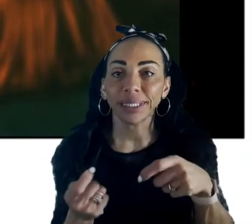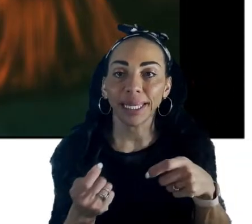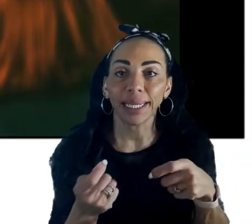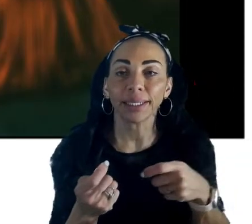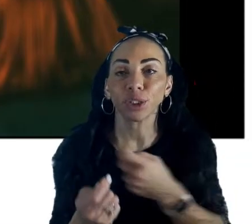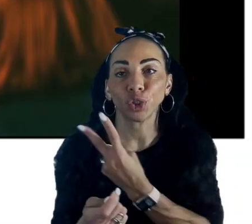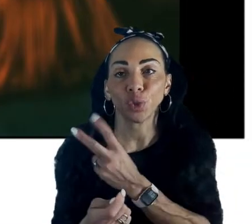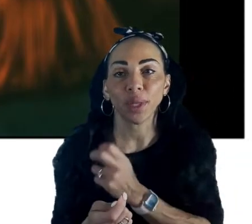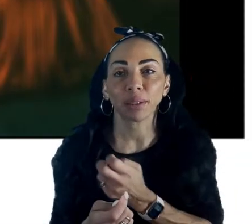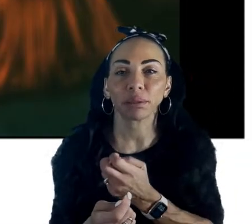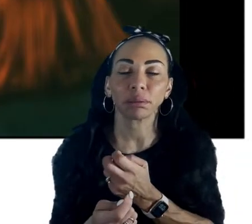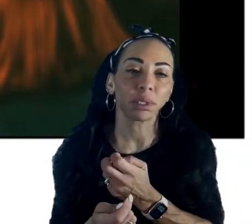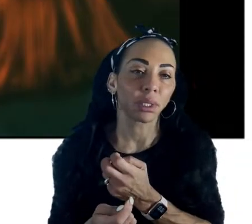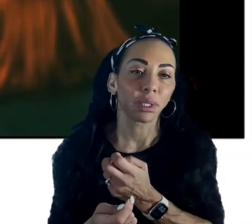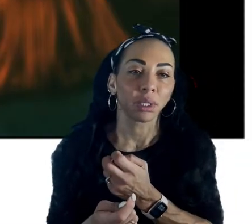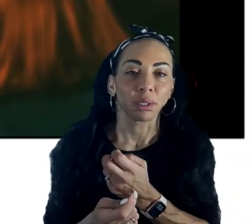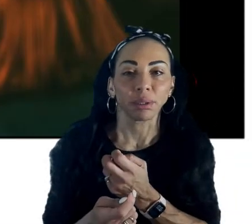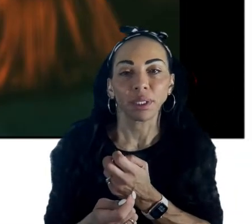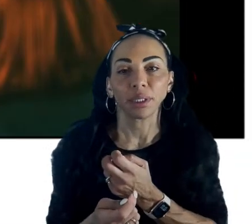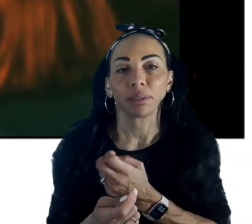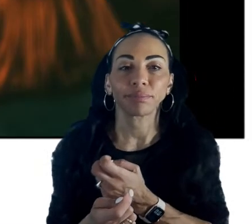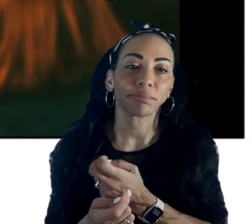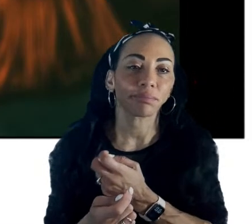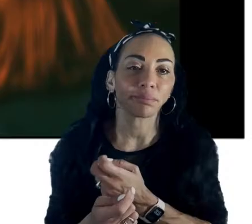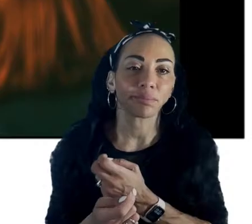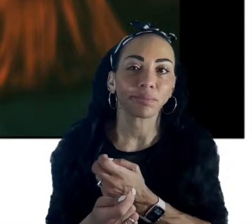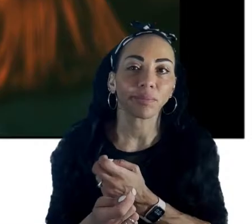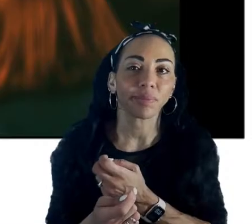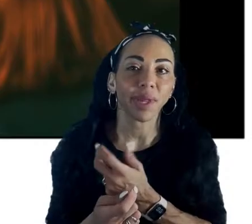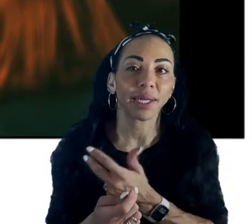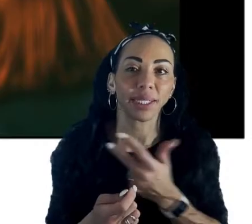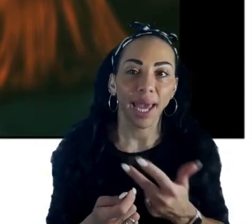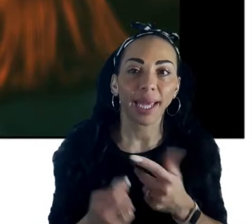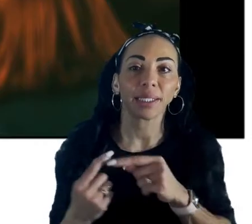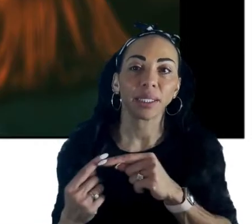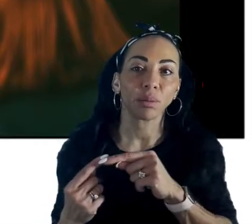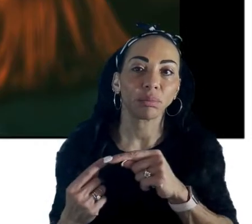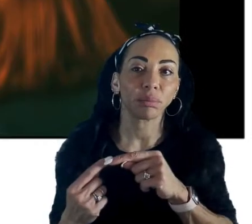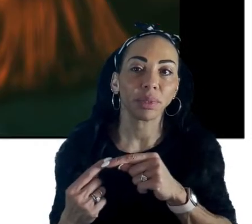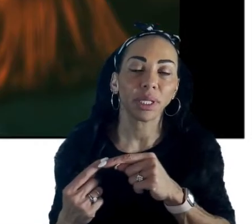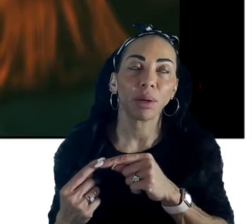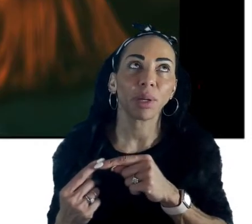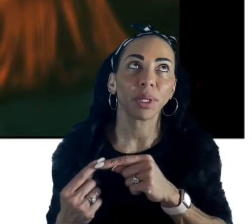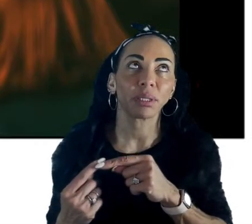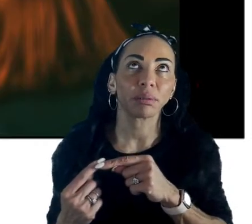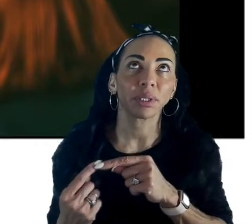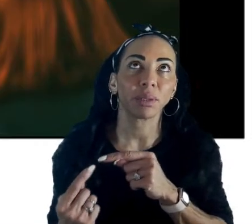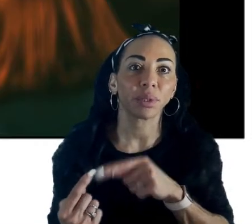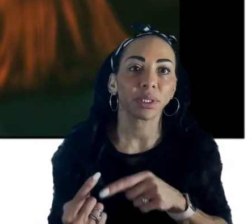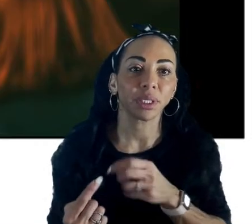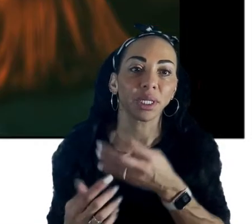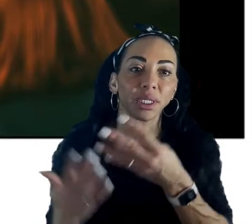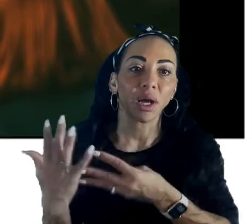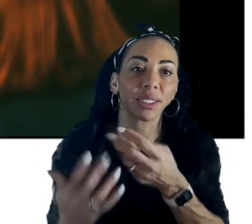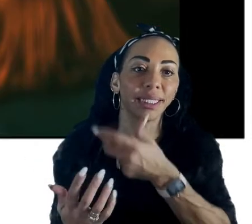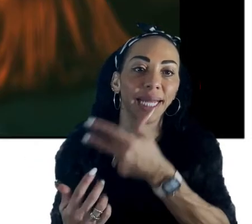was a law that banned the promotion of homosexuality in schools. I'm